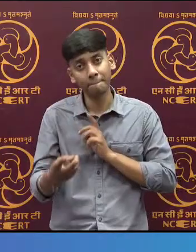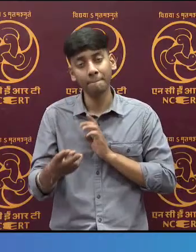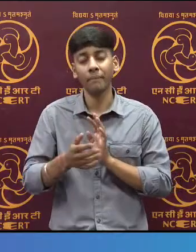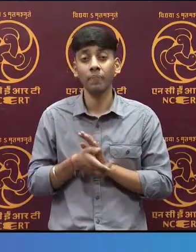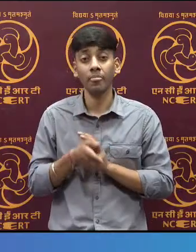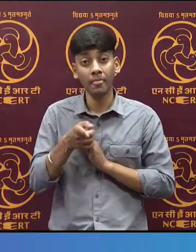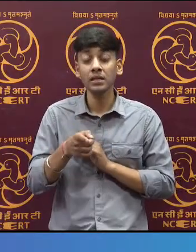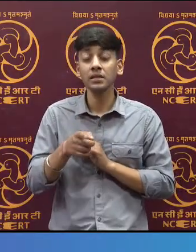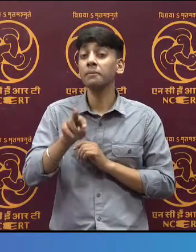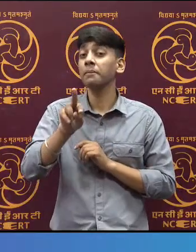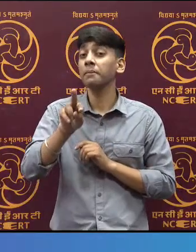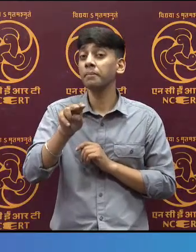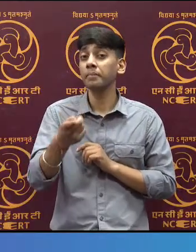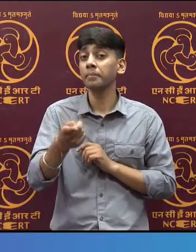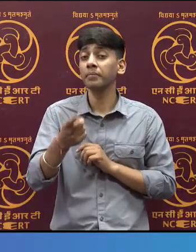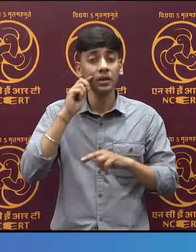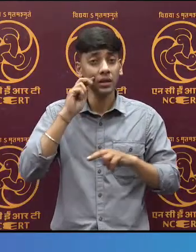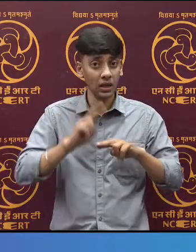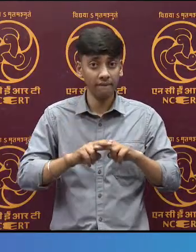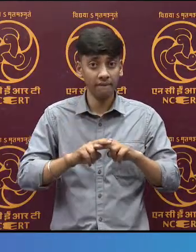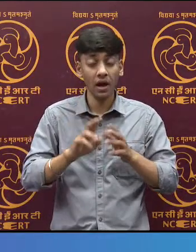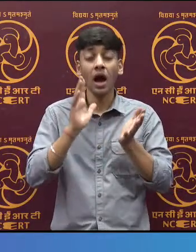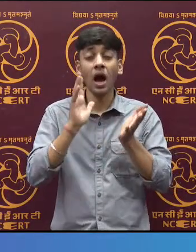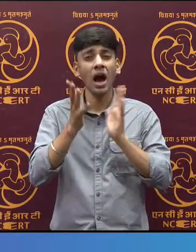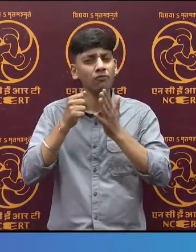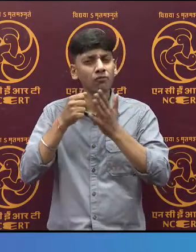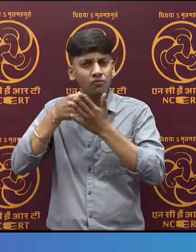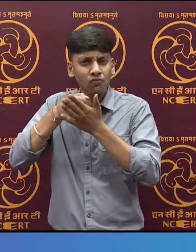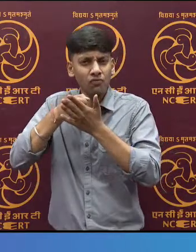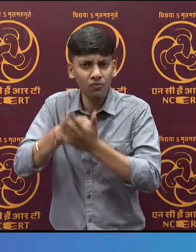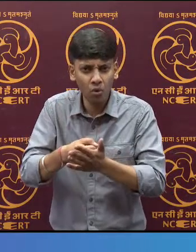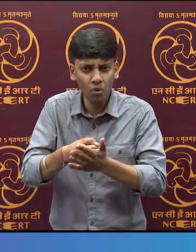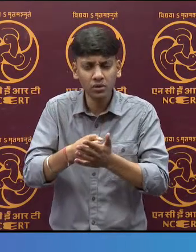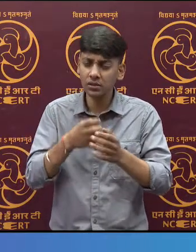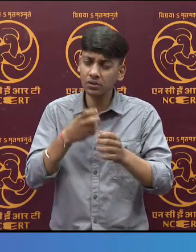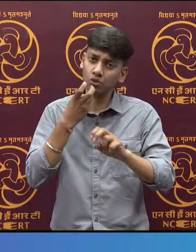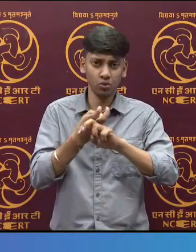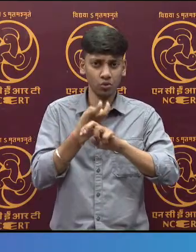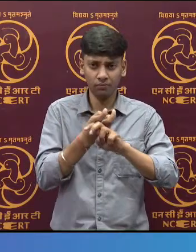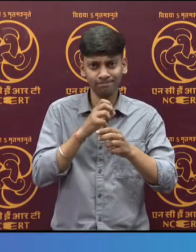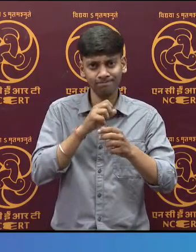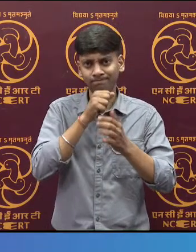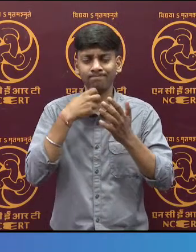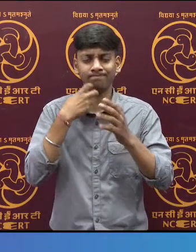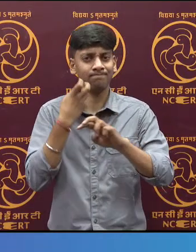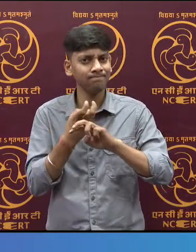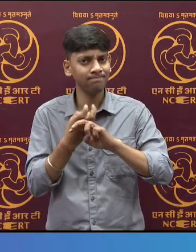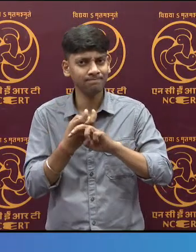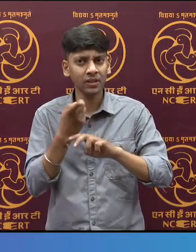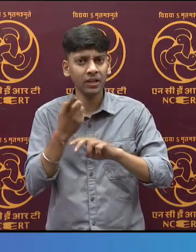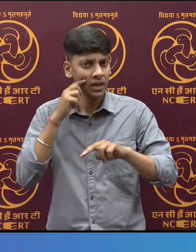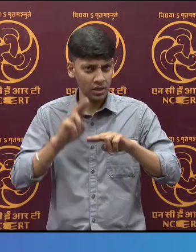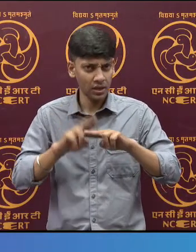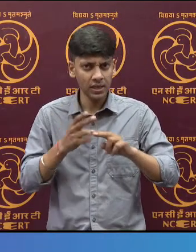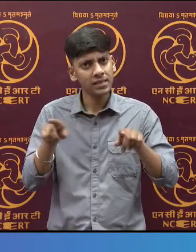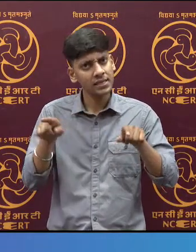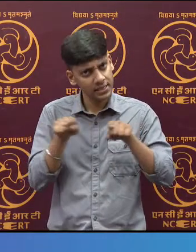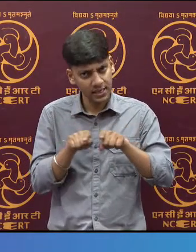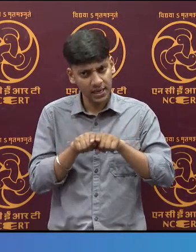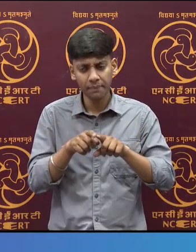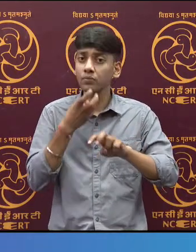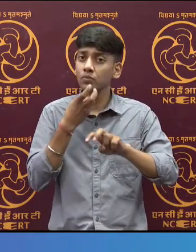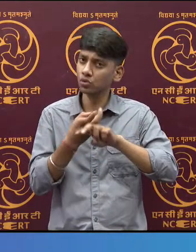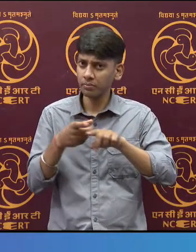But this means that if the earth is applying a force on the stone, will the stone also apply the force on the